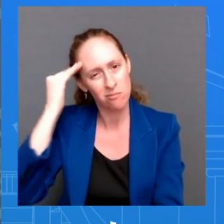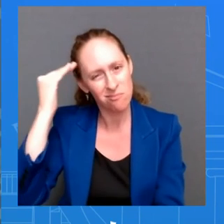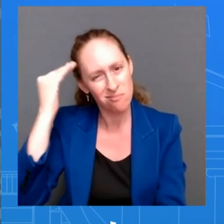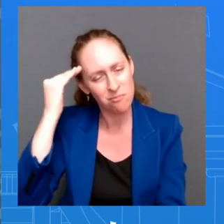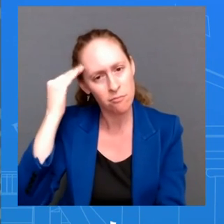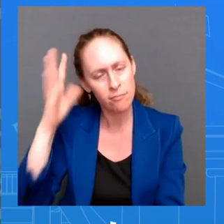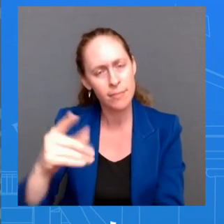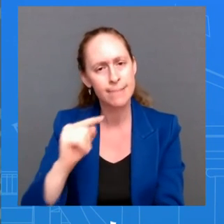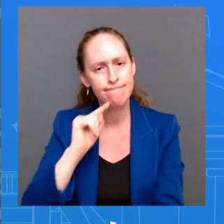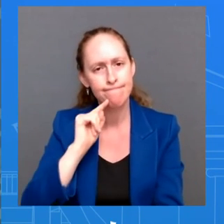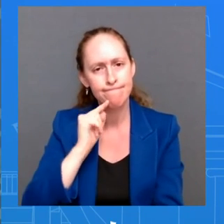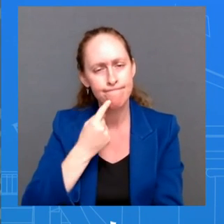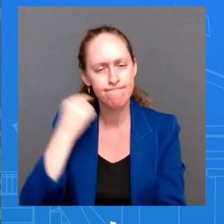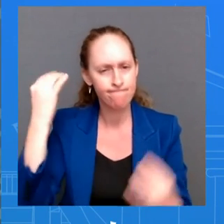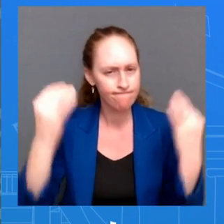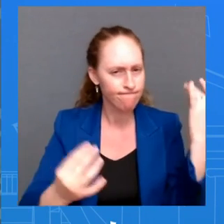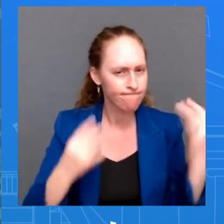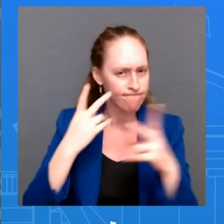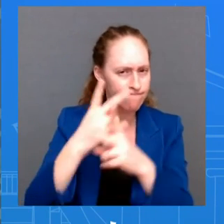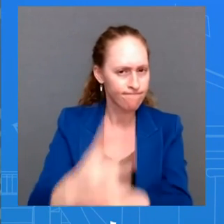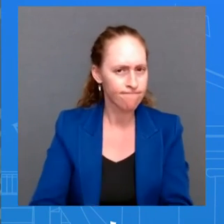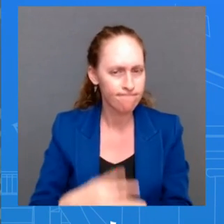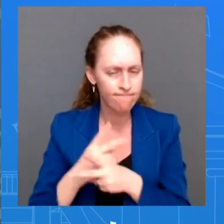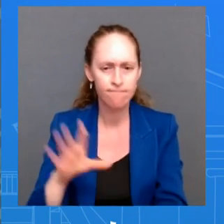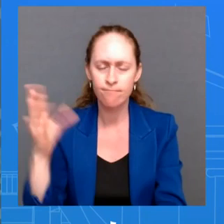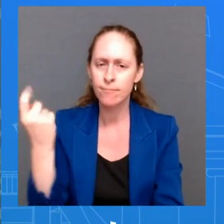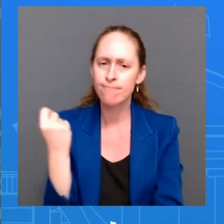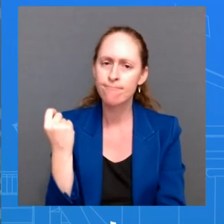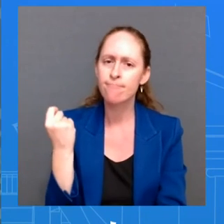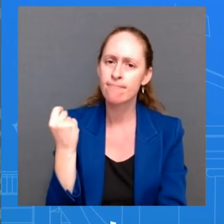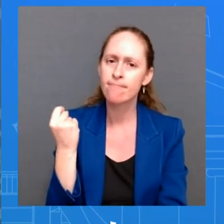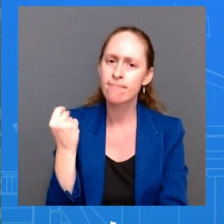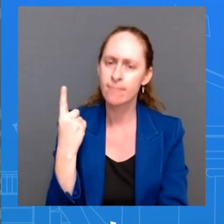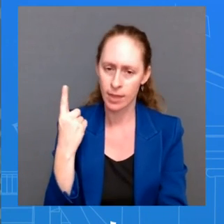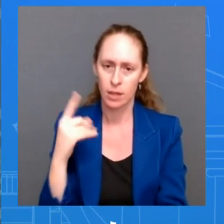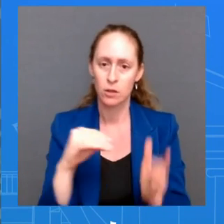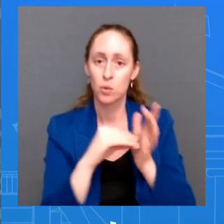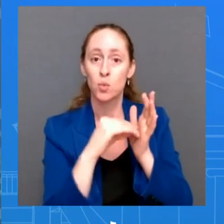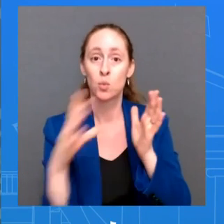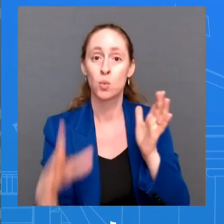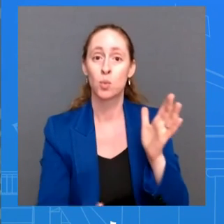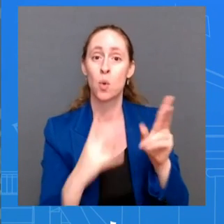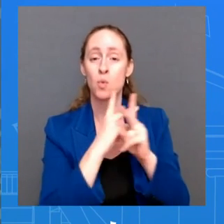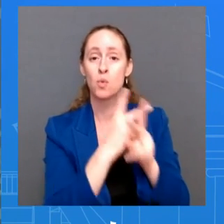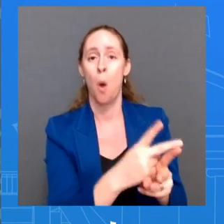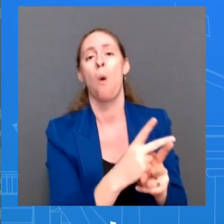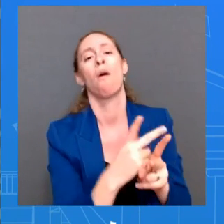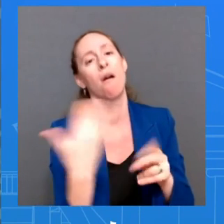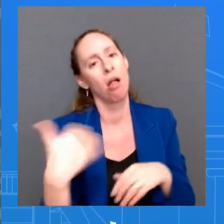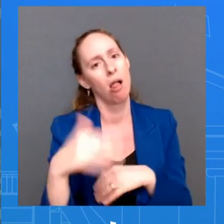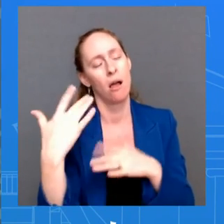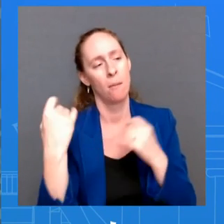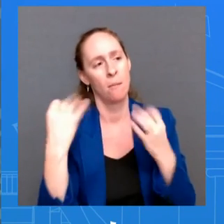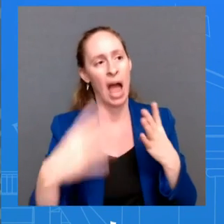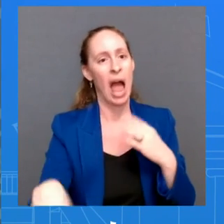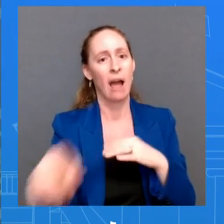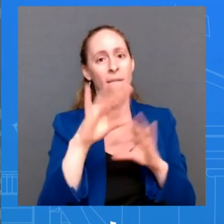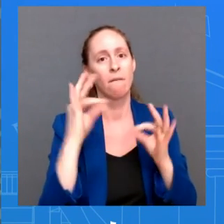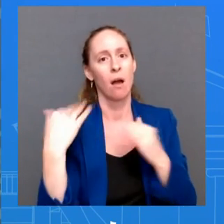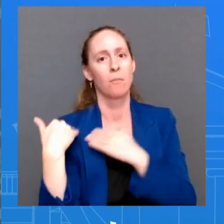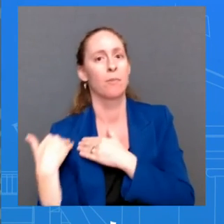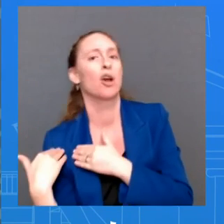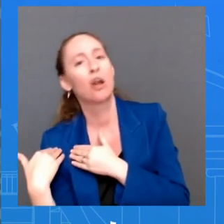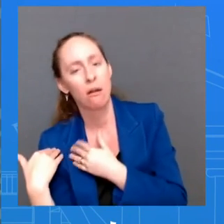that student loans has on families, and so he wants to make sure he is making a decision that is